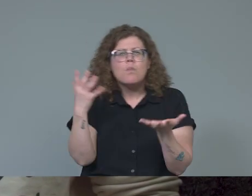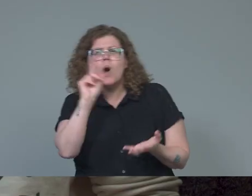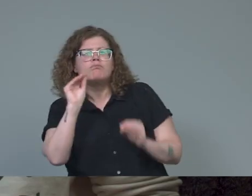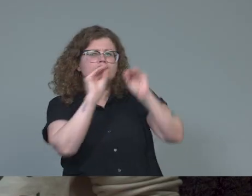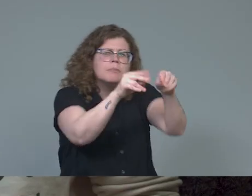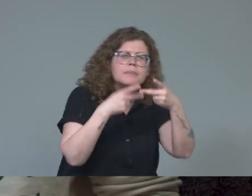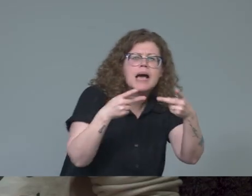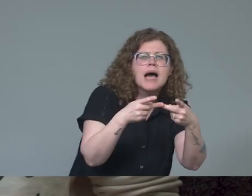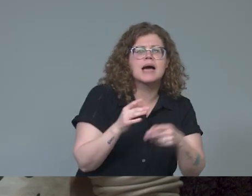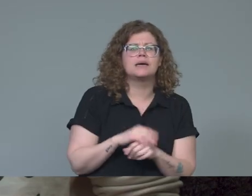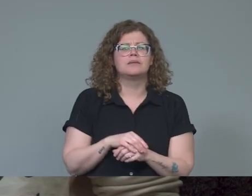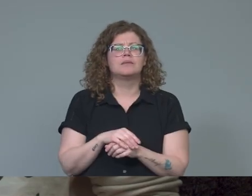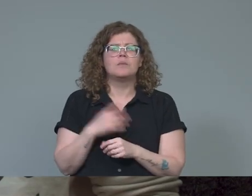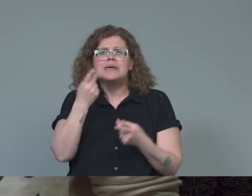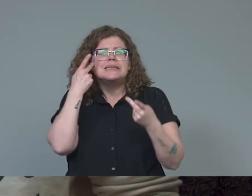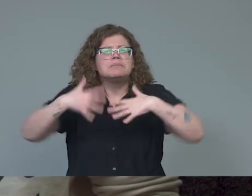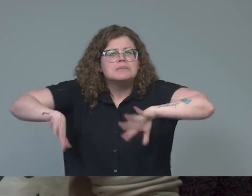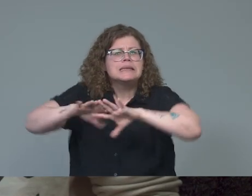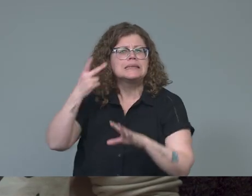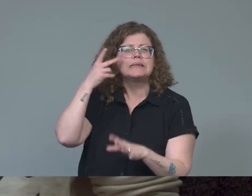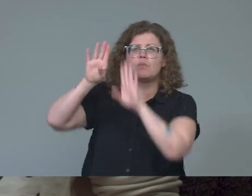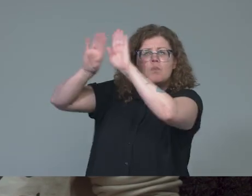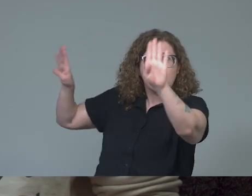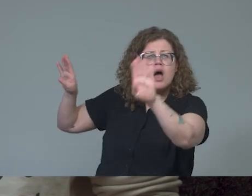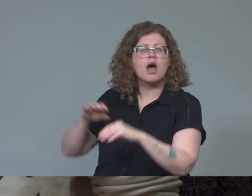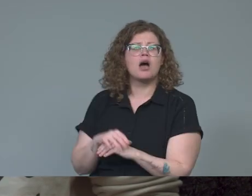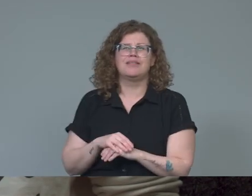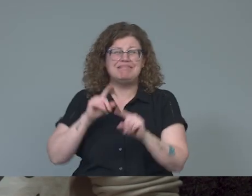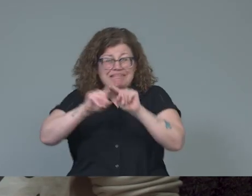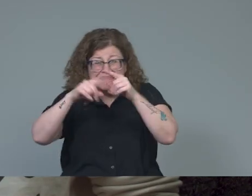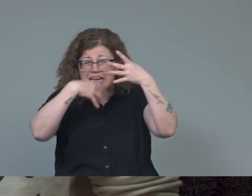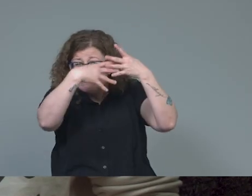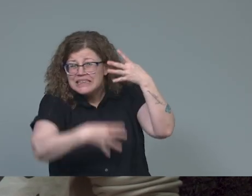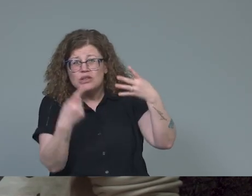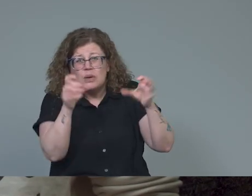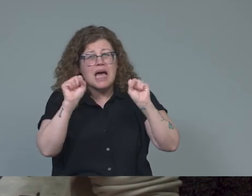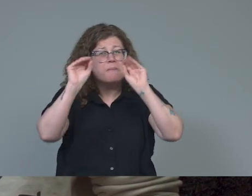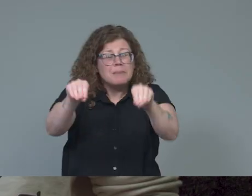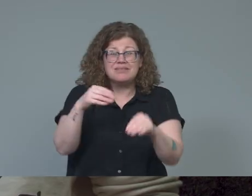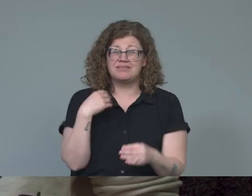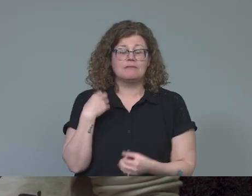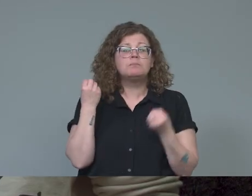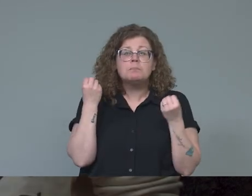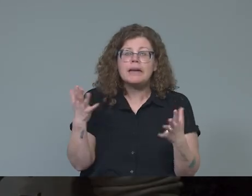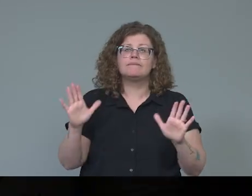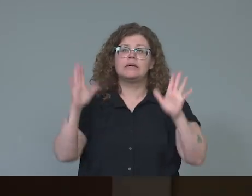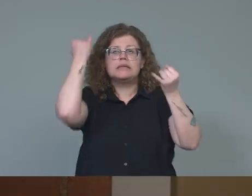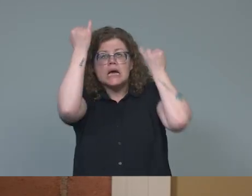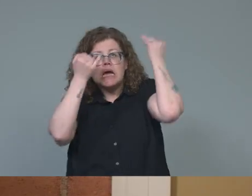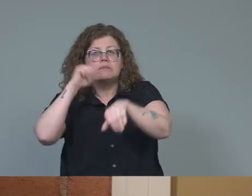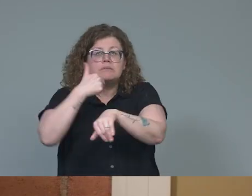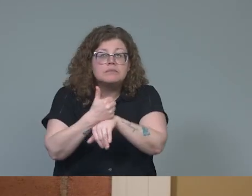like, what would you think of doing something with this wall? And what would you want on it? Like what speaks to this area or this wall or this